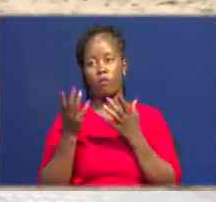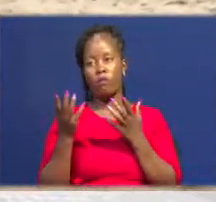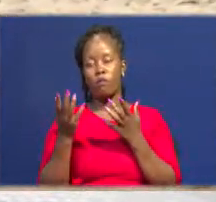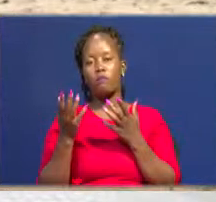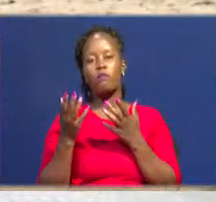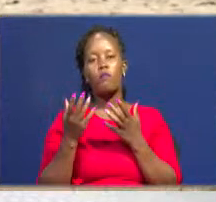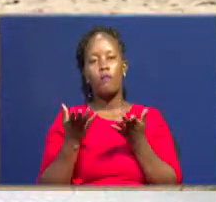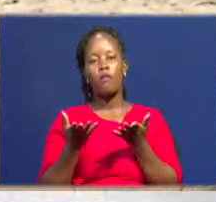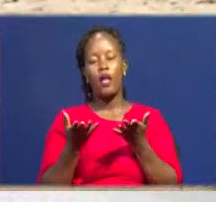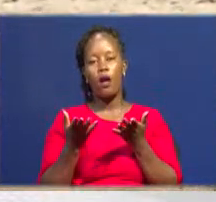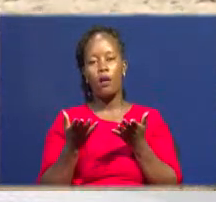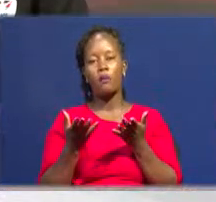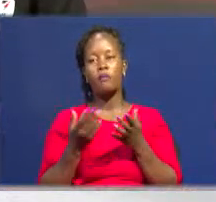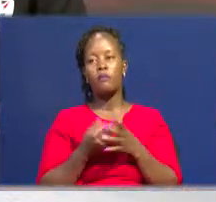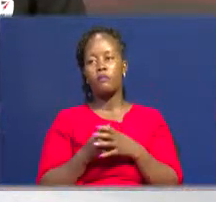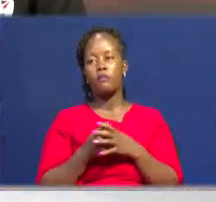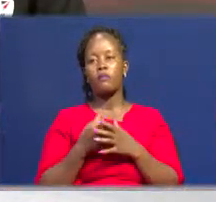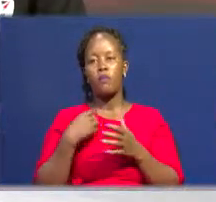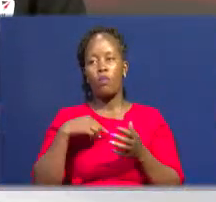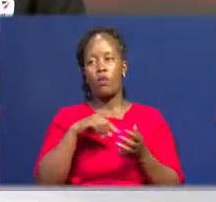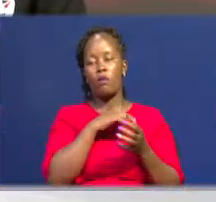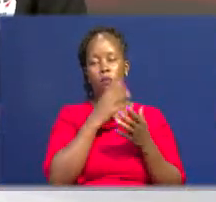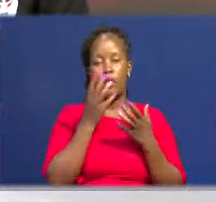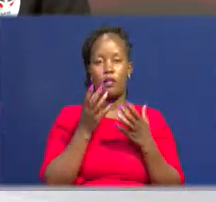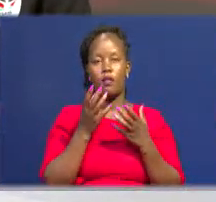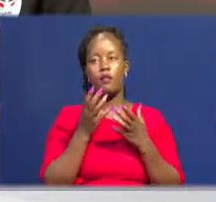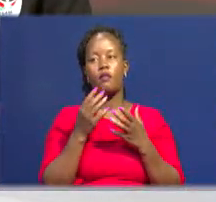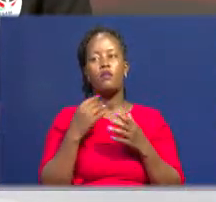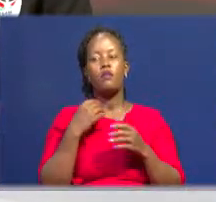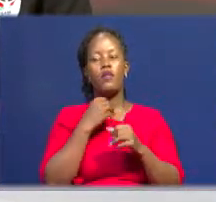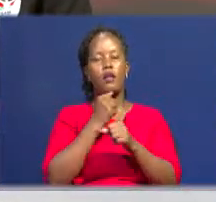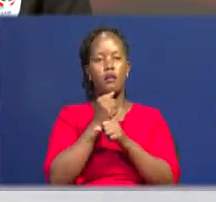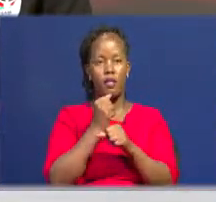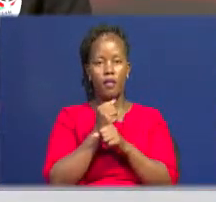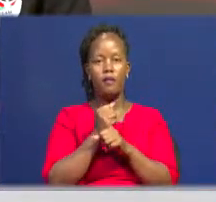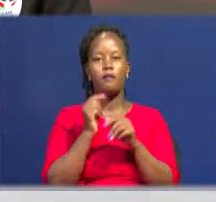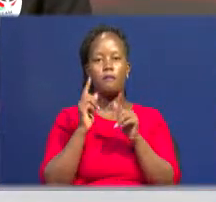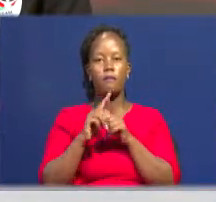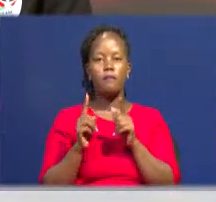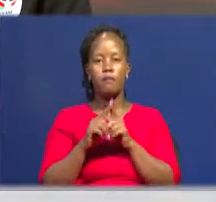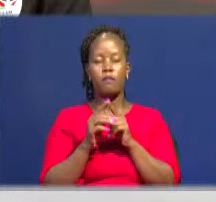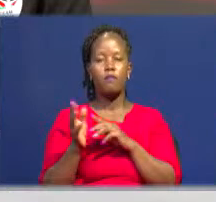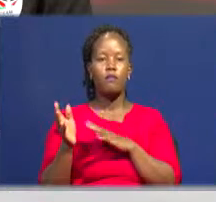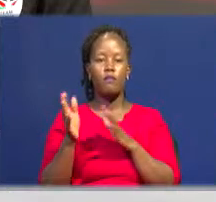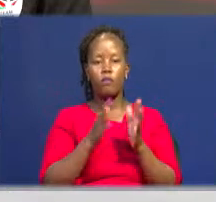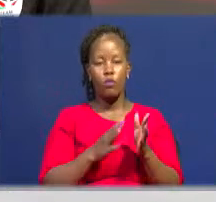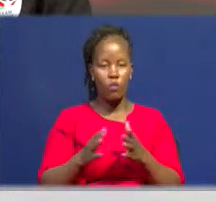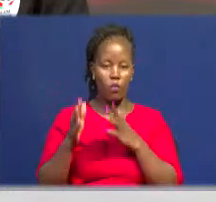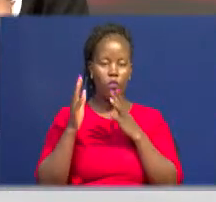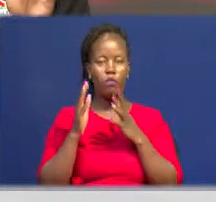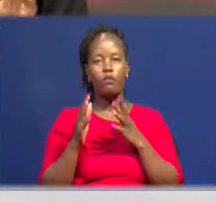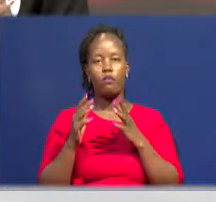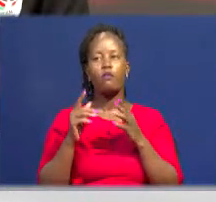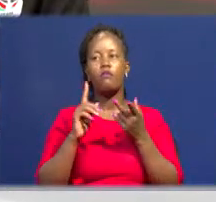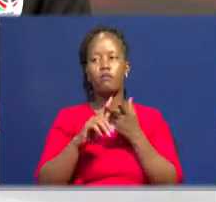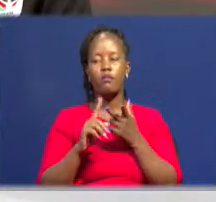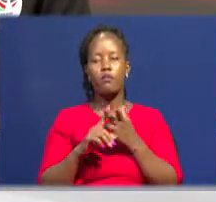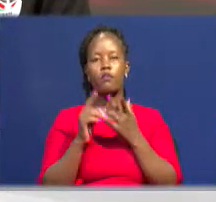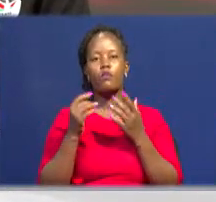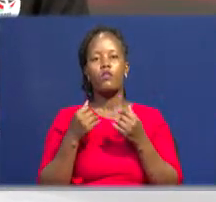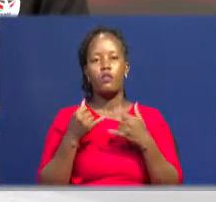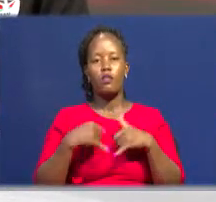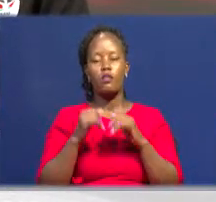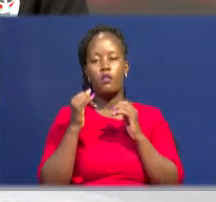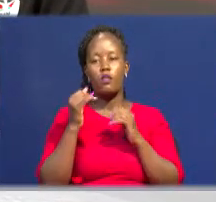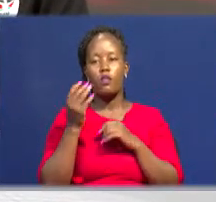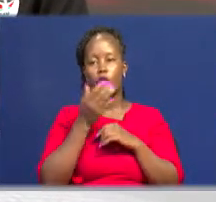So what we are doing now is really we are building up. We are building up our teams to be the best at the world